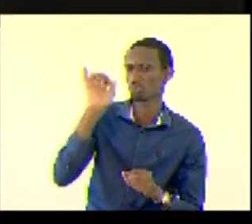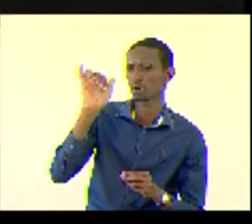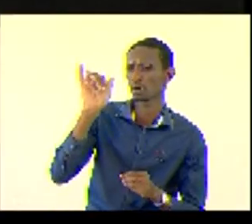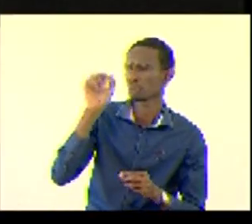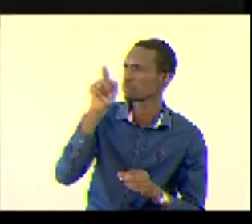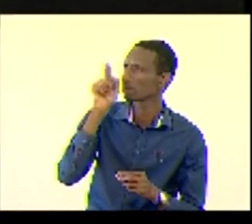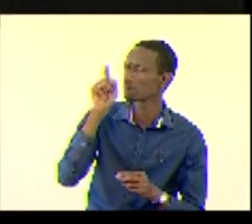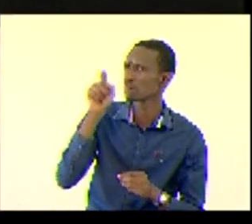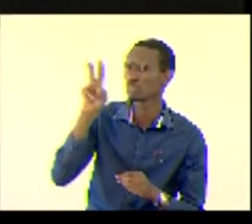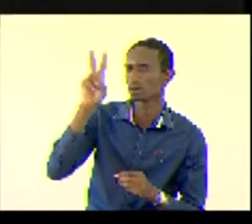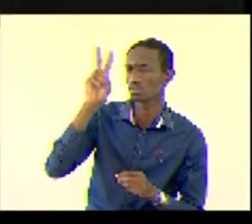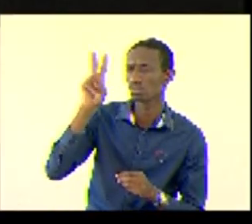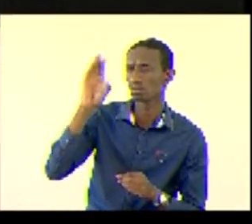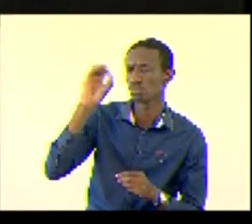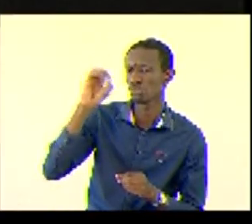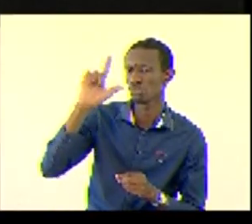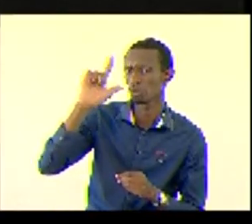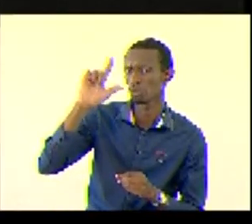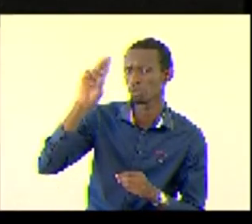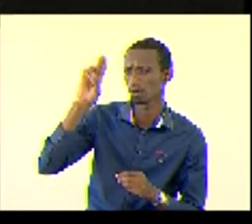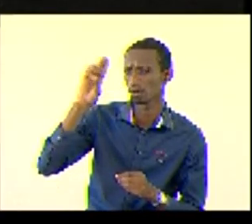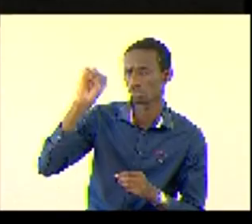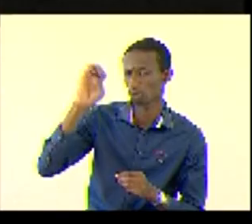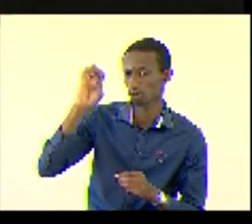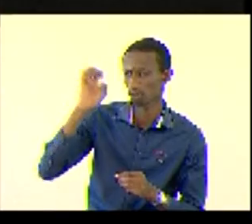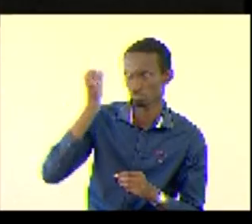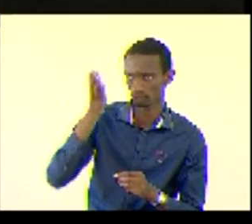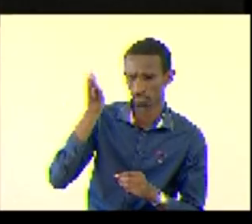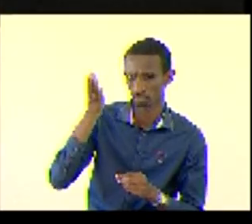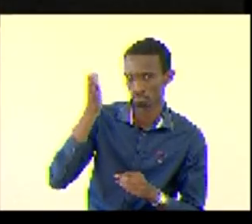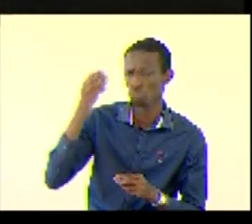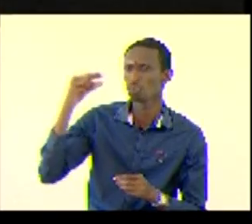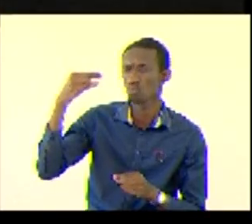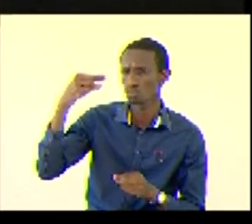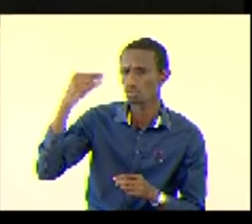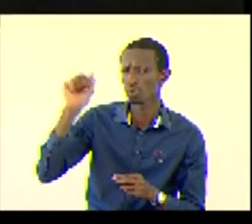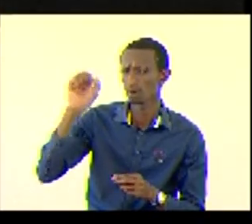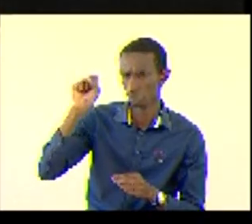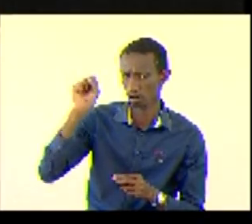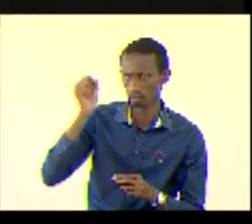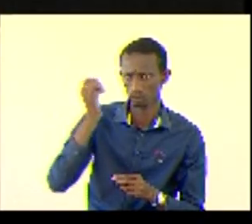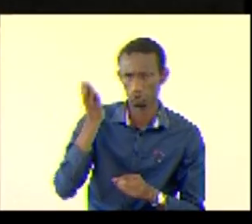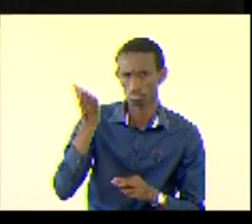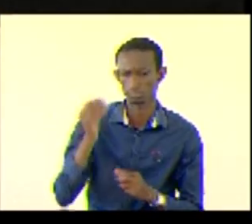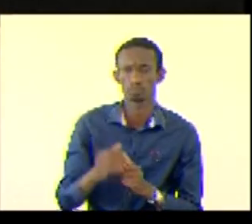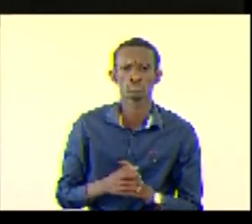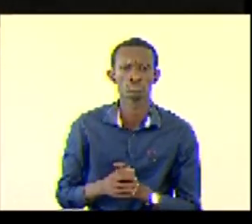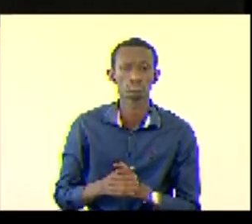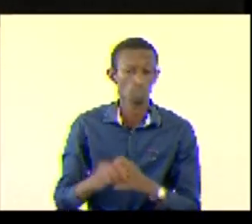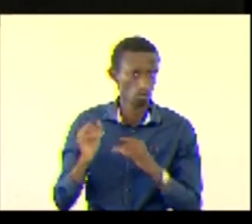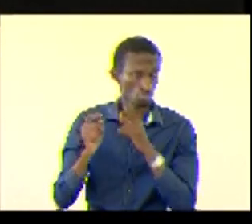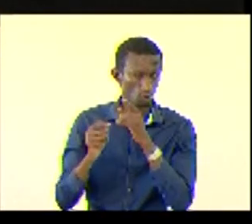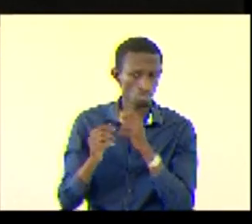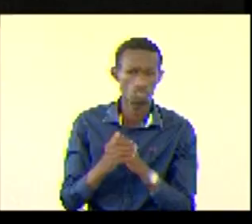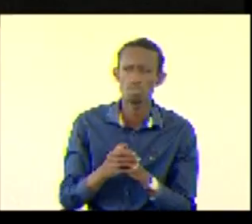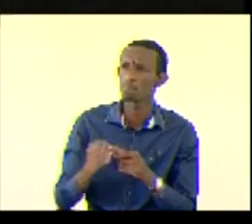of gas, or the volume of gas is measured in cubic centimeters. So whenever you label it, so